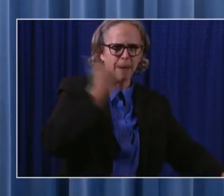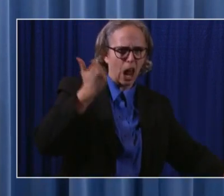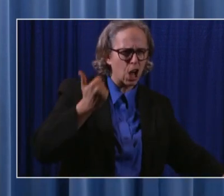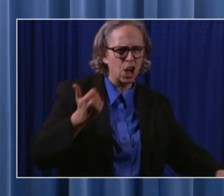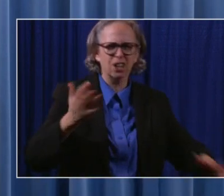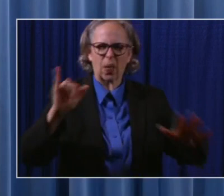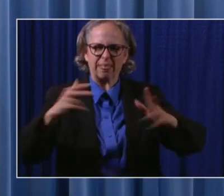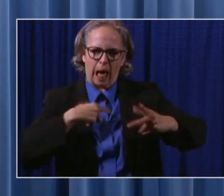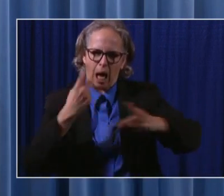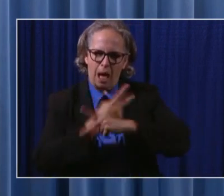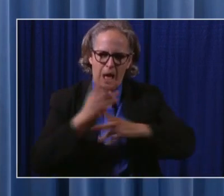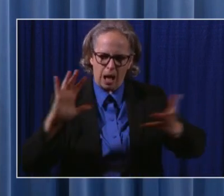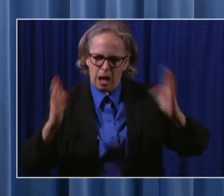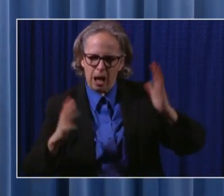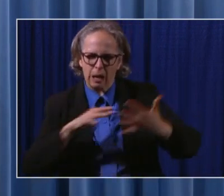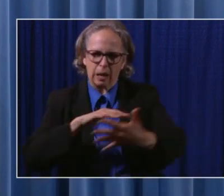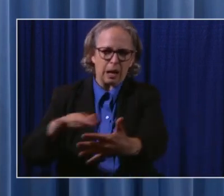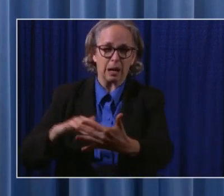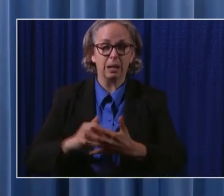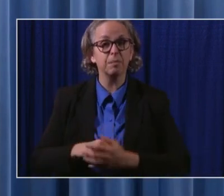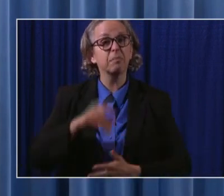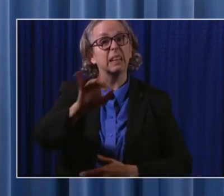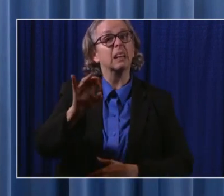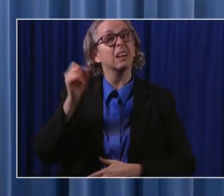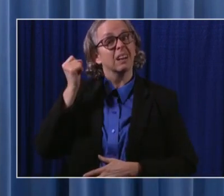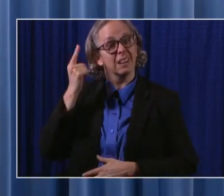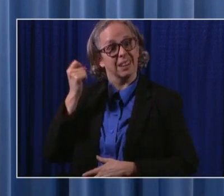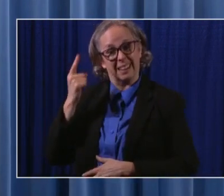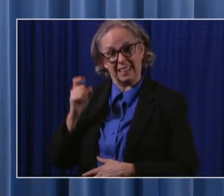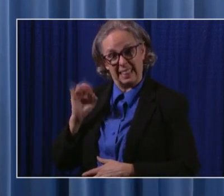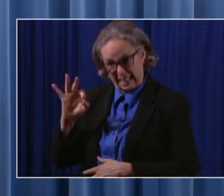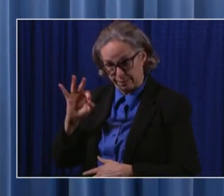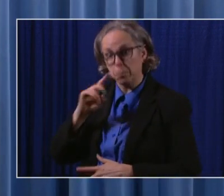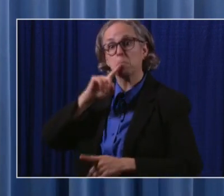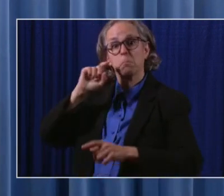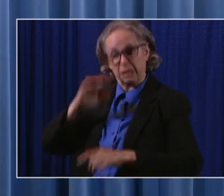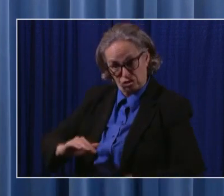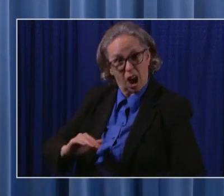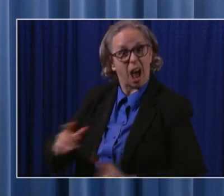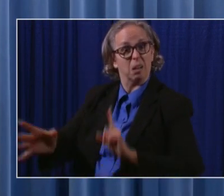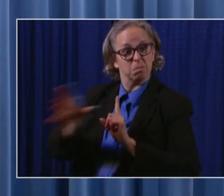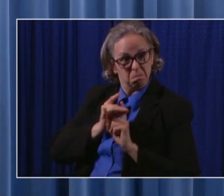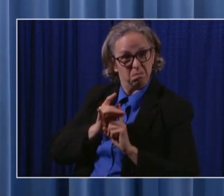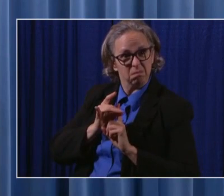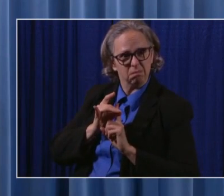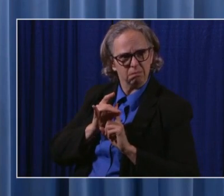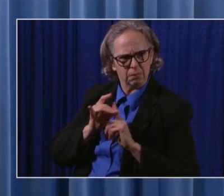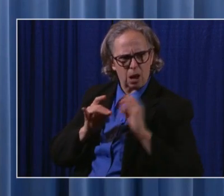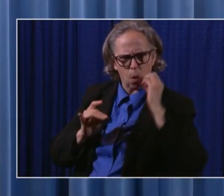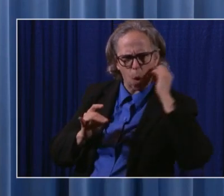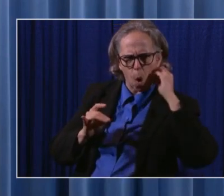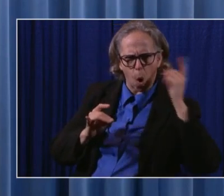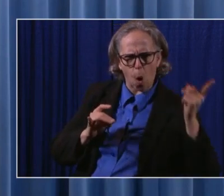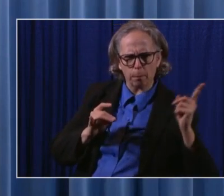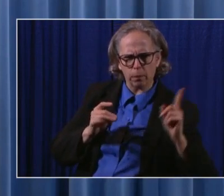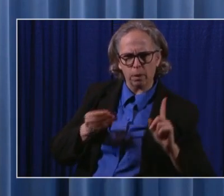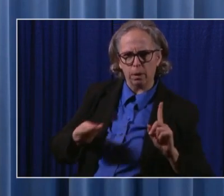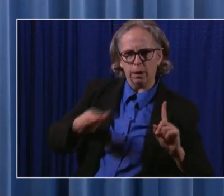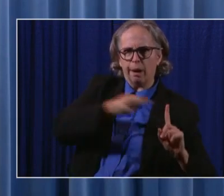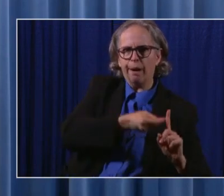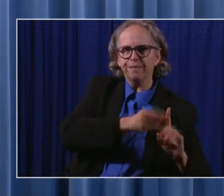sick and then takes that home to the family, and you have family spread and community spread. But the other